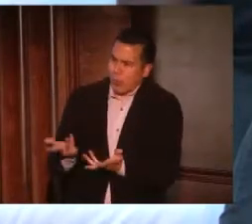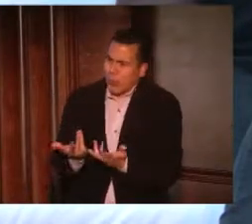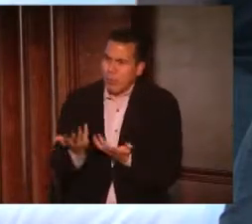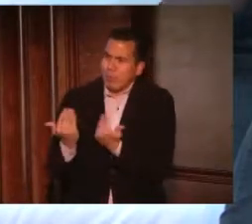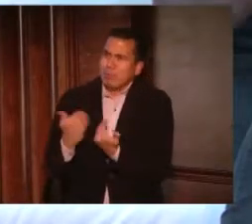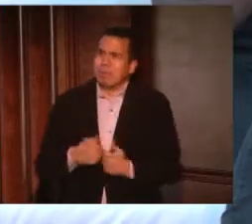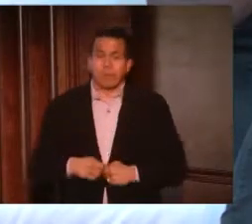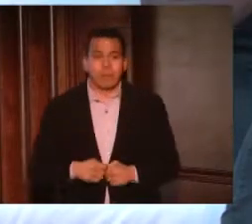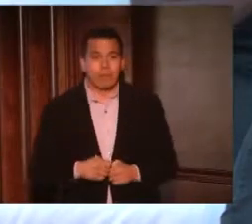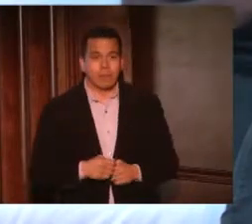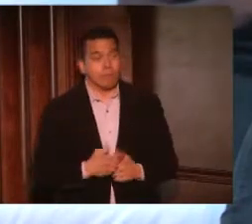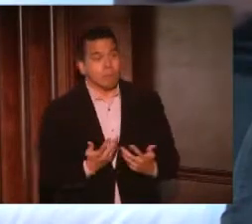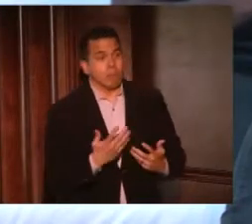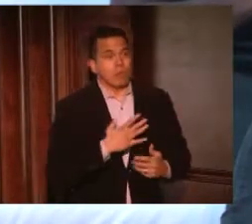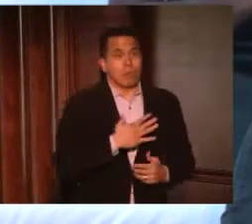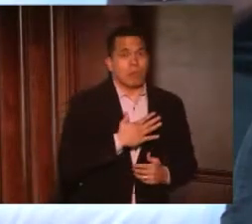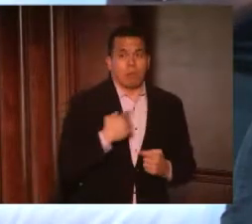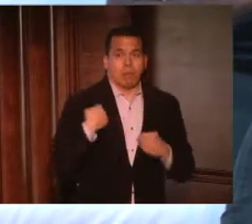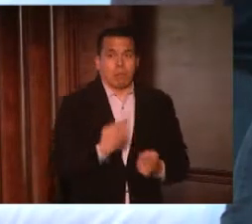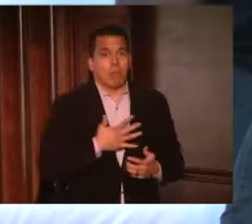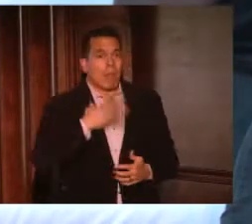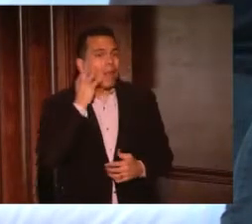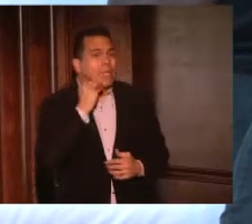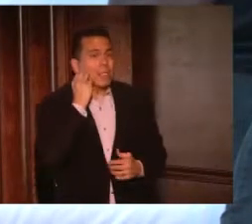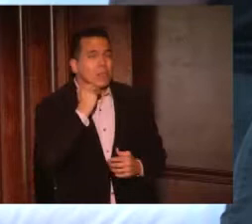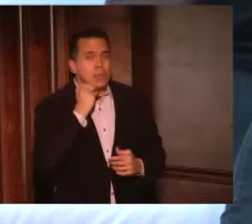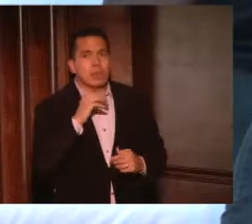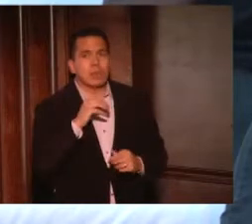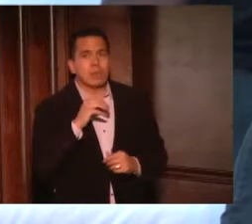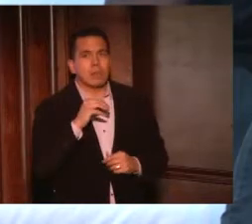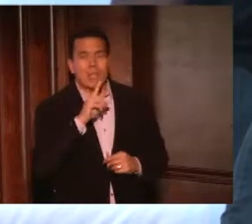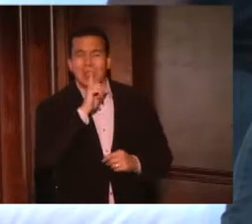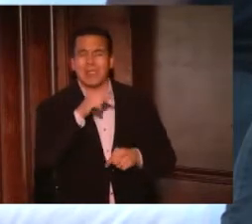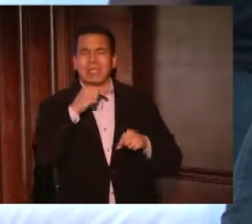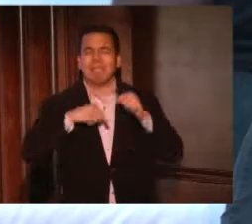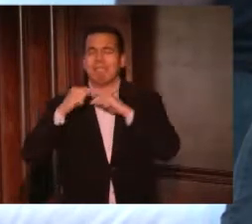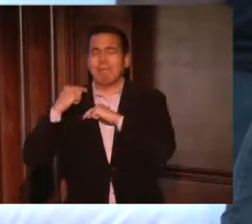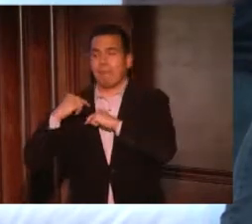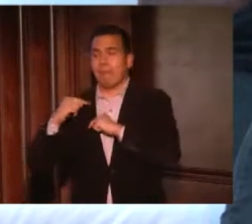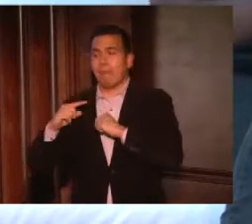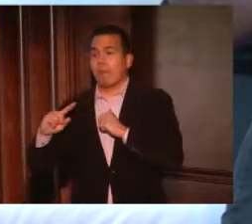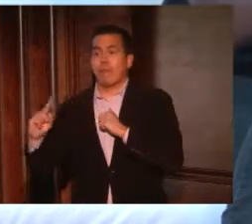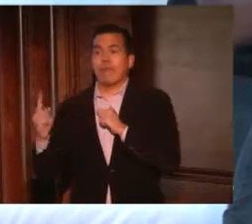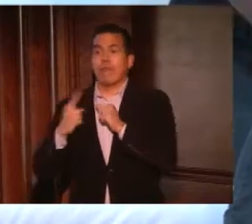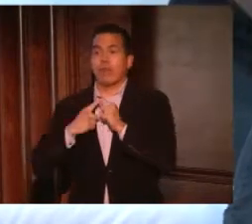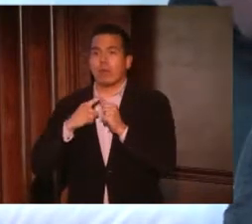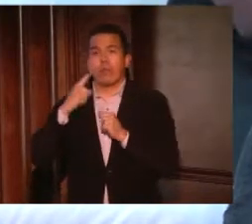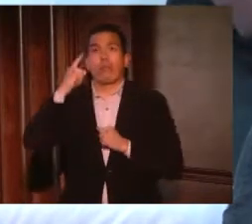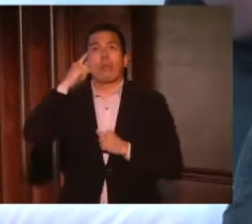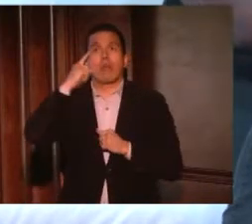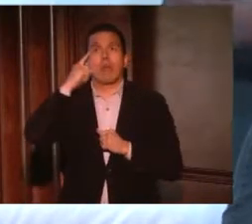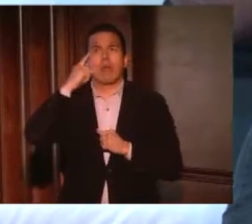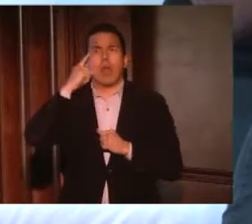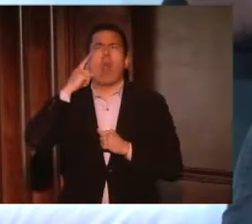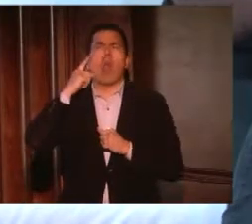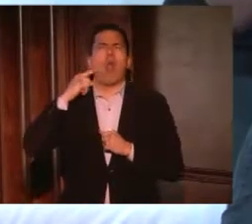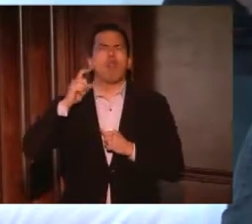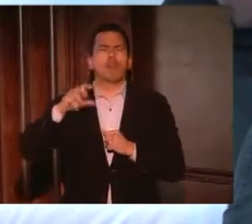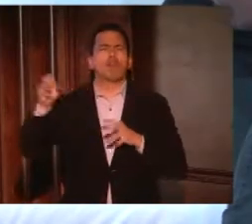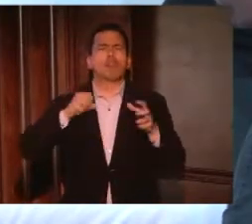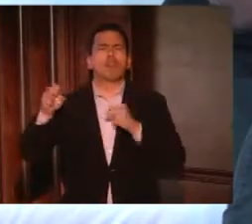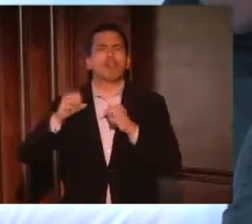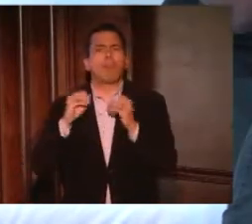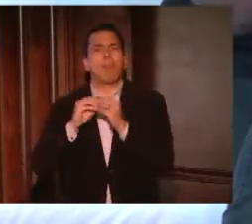So through my journey, I saw that, because initially the thought process was we just need more psychiatrists or we need